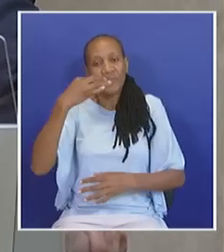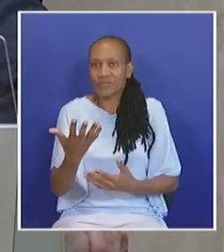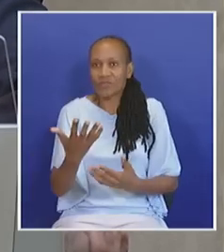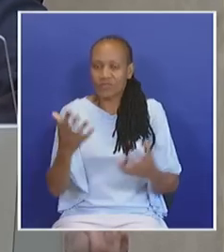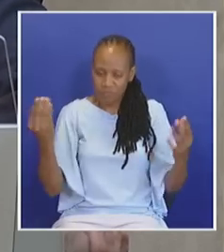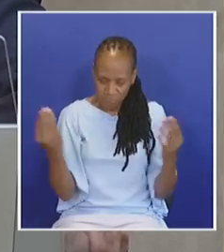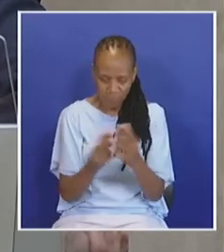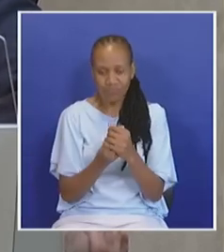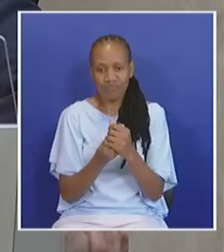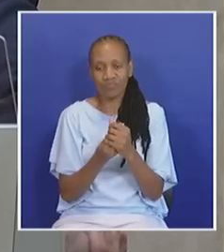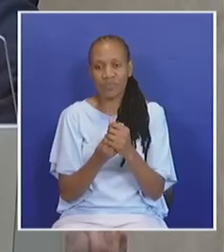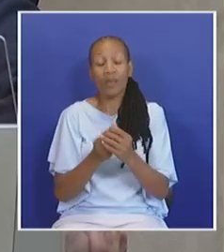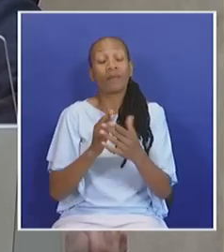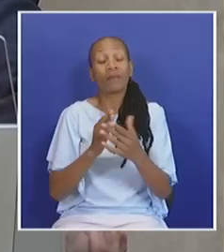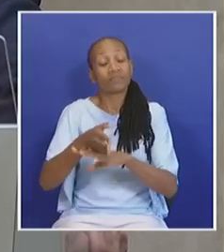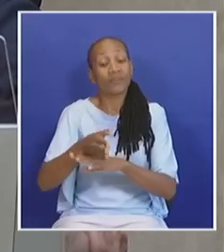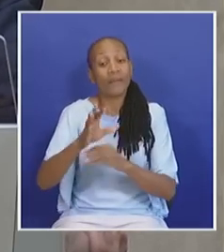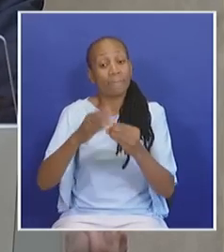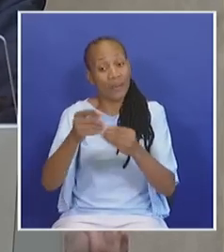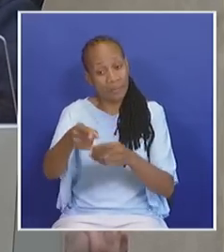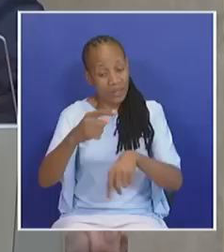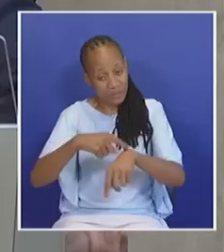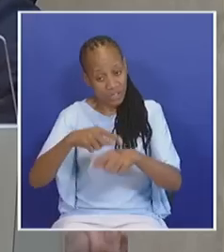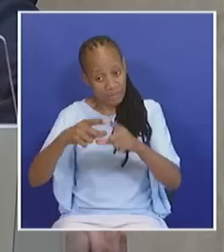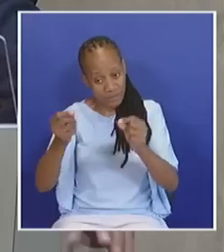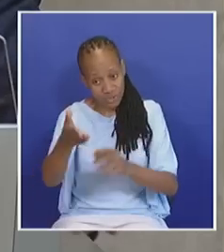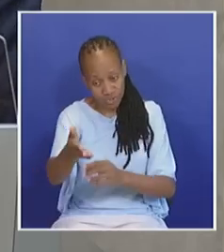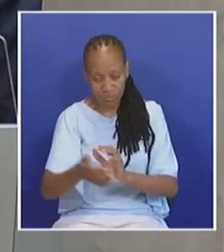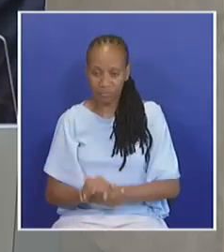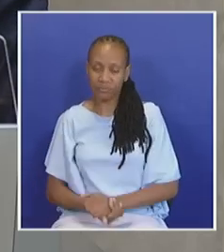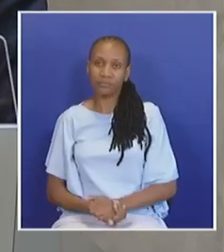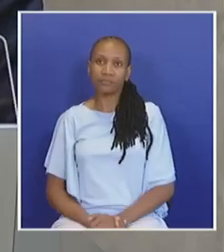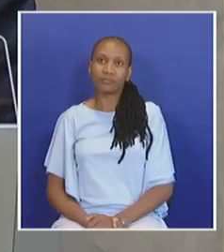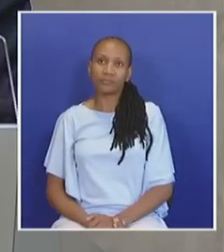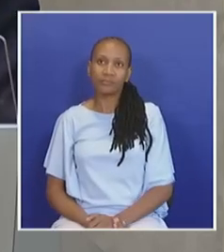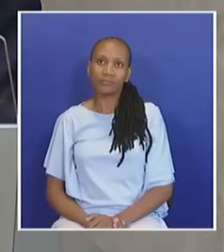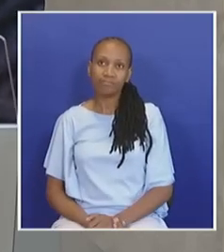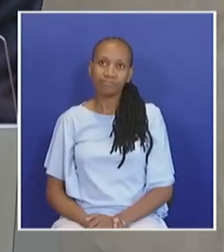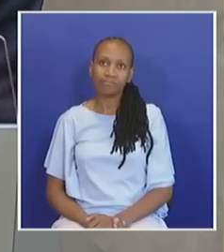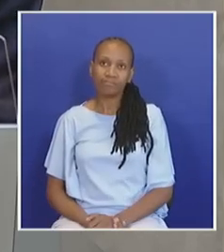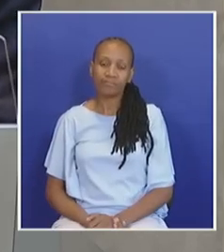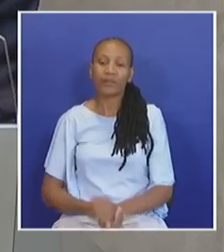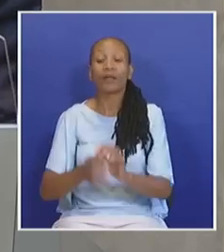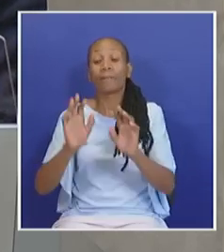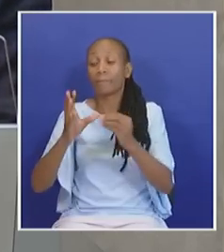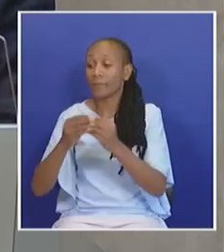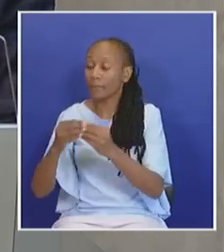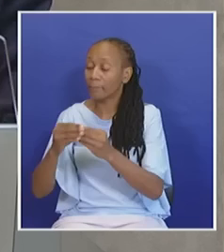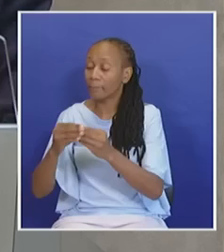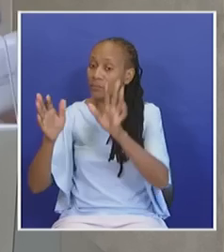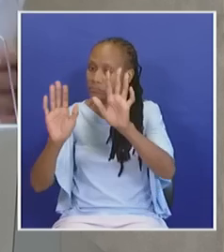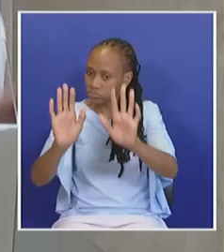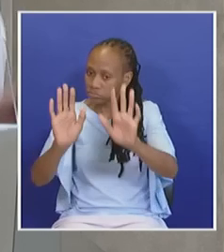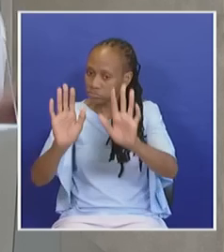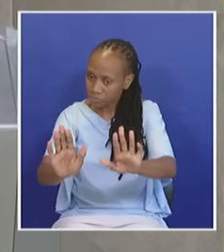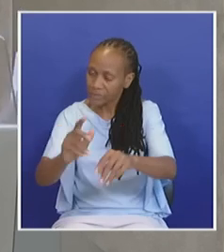of you, both you and I, Unfortunately, your time can has live our expired, dream. Honorable Member. Esak. I Honorable remain Makwe, were a you- proud South African, ma'am.